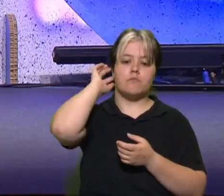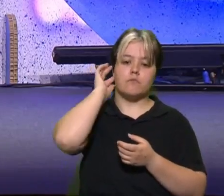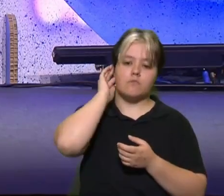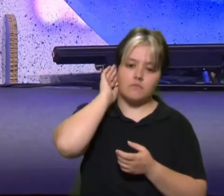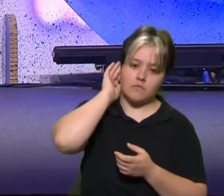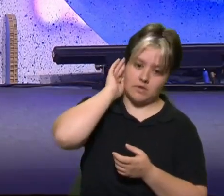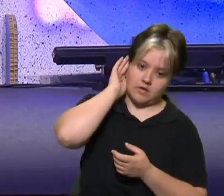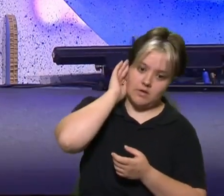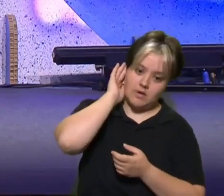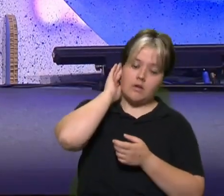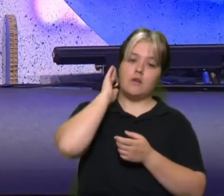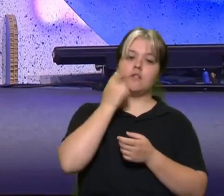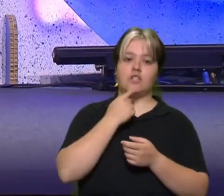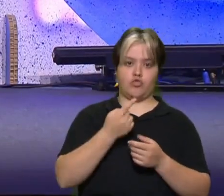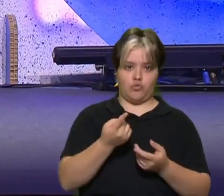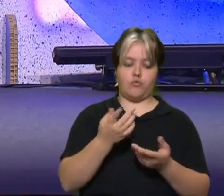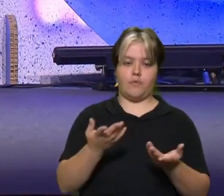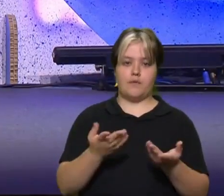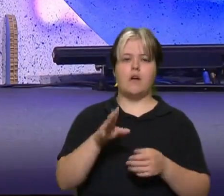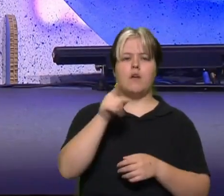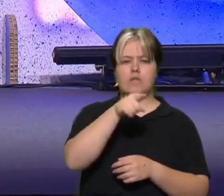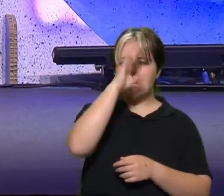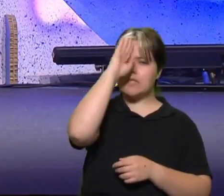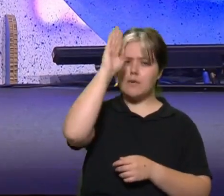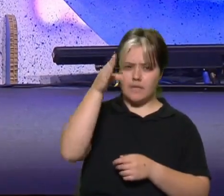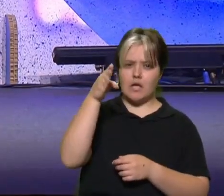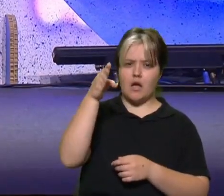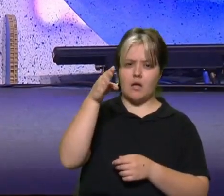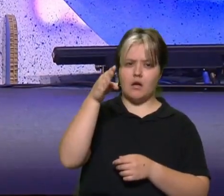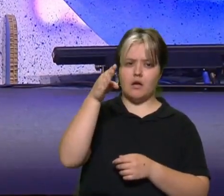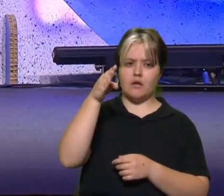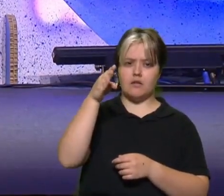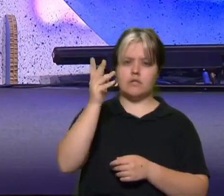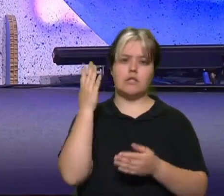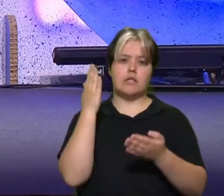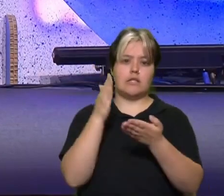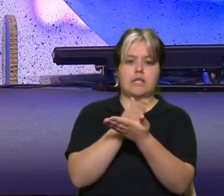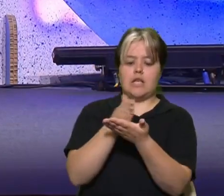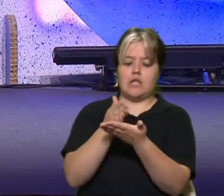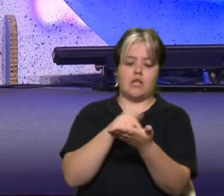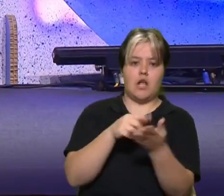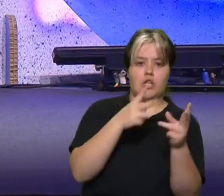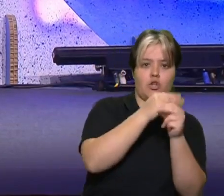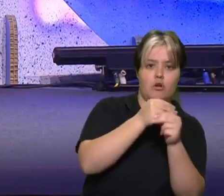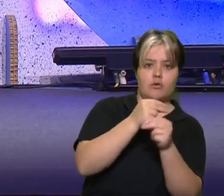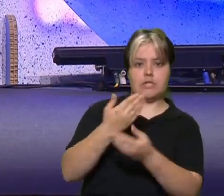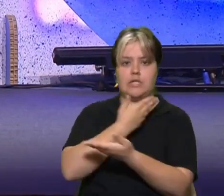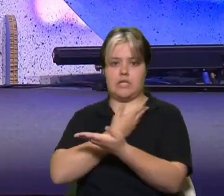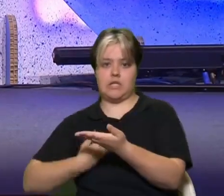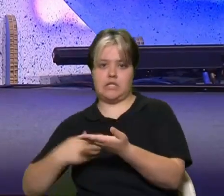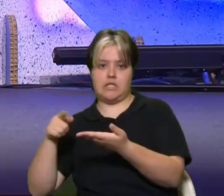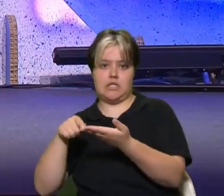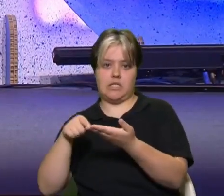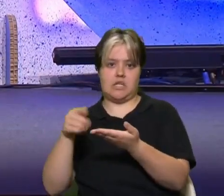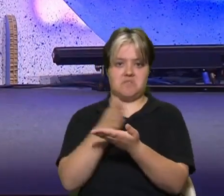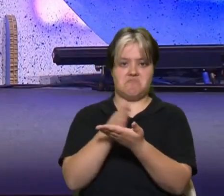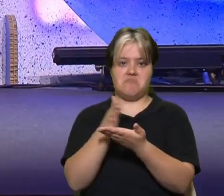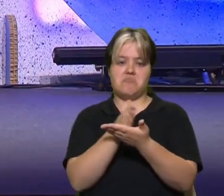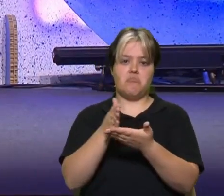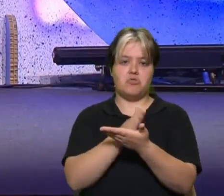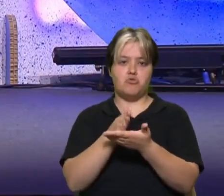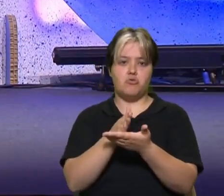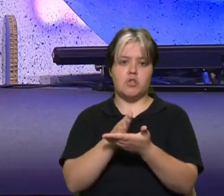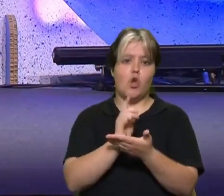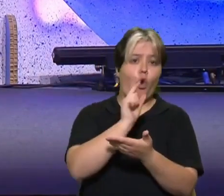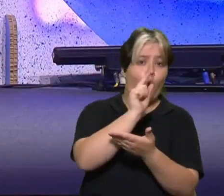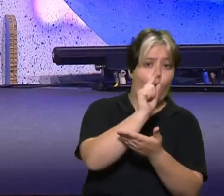part of this book. He says, if I knew that between the old and the new, the dictatorships